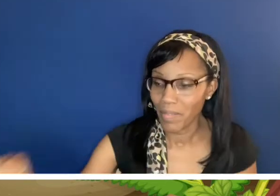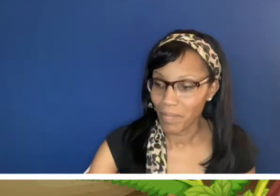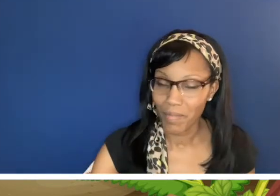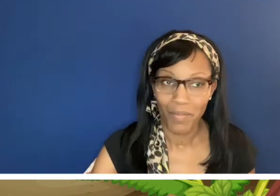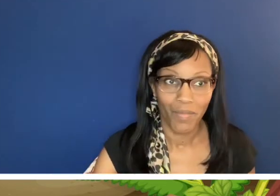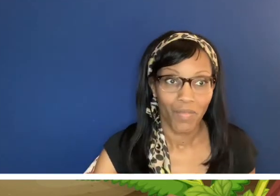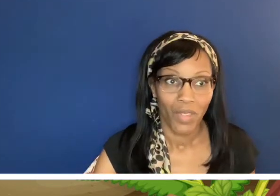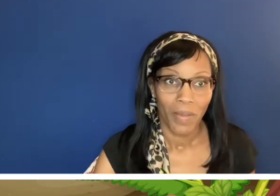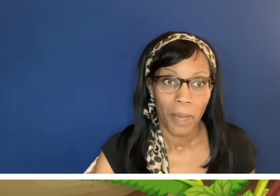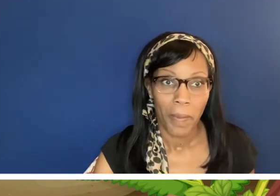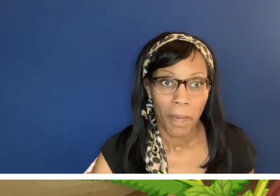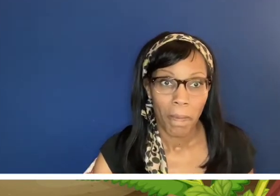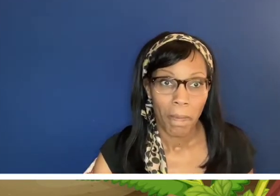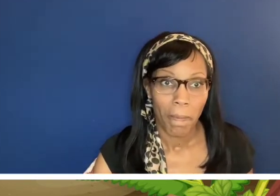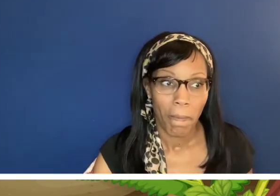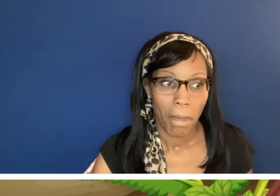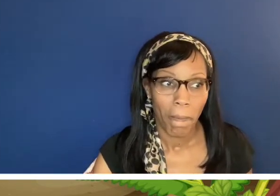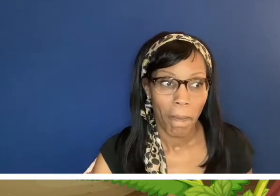it.